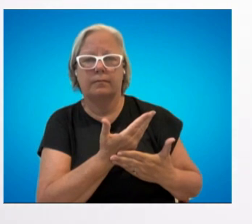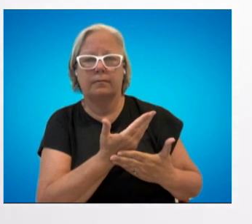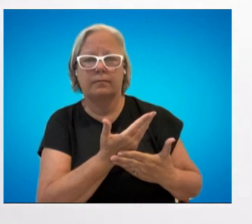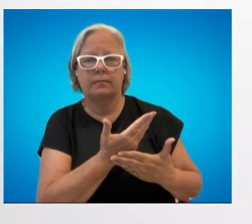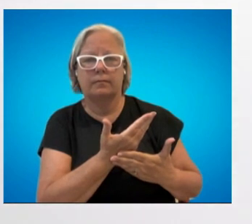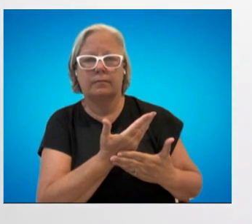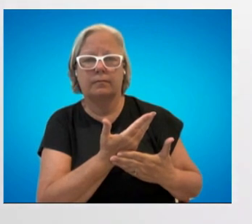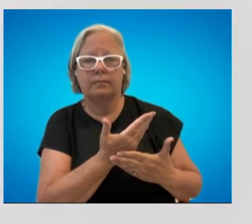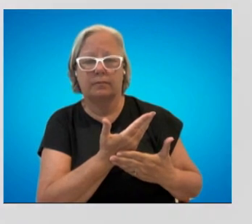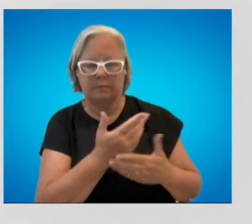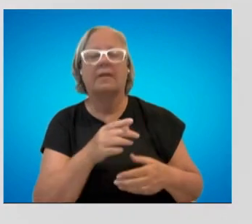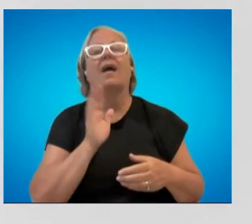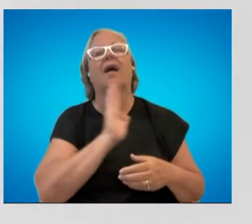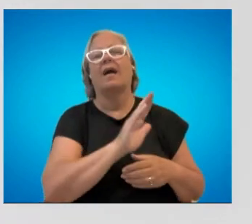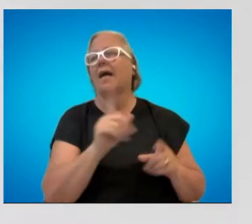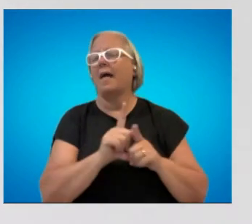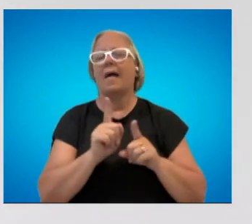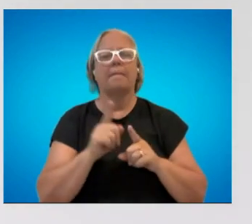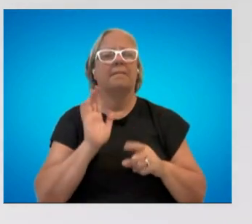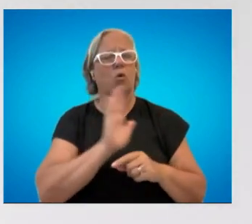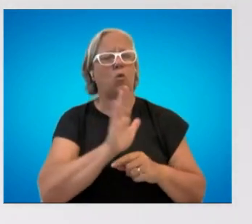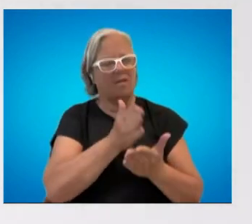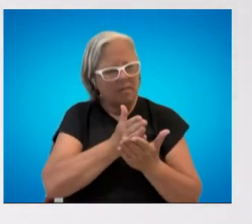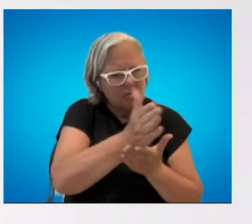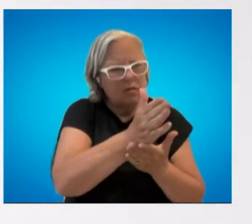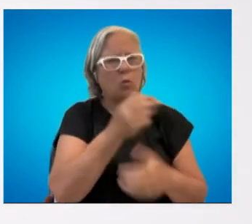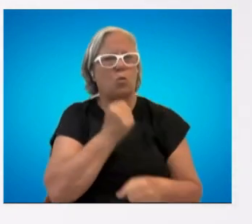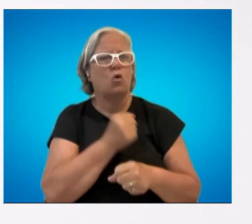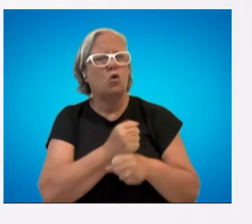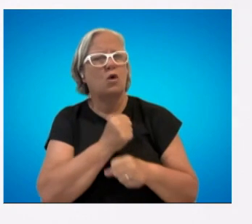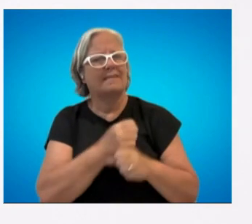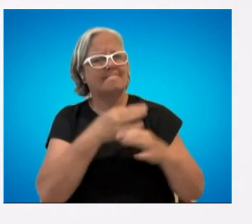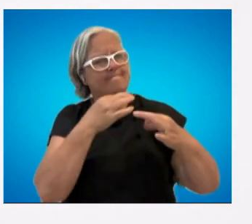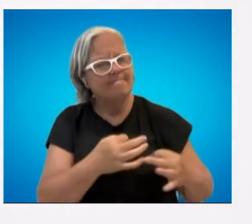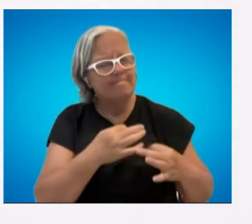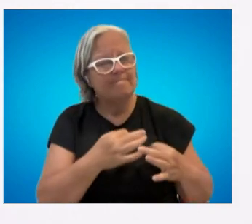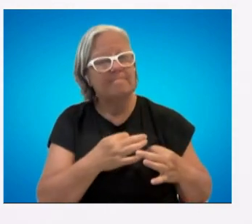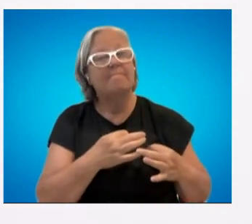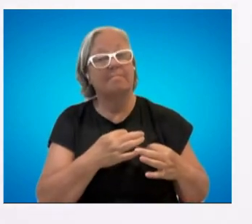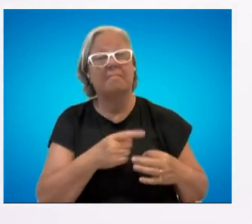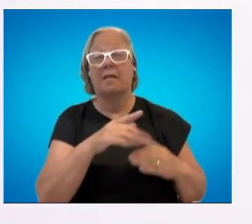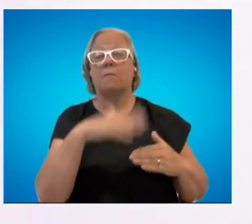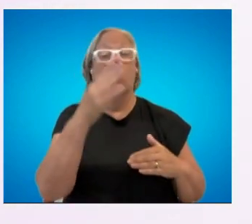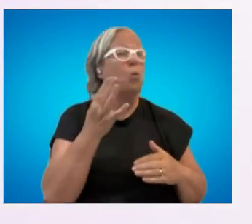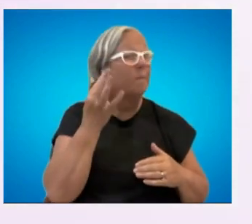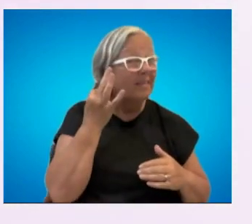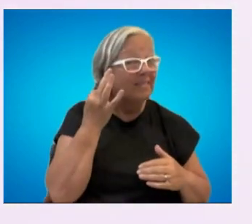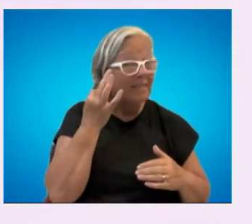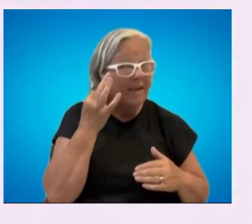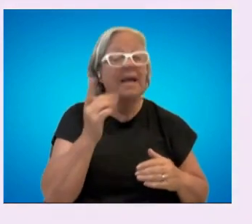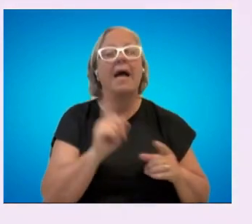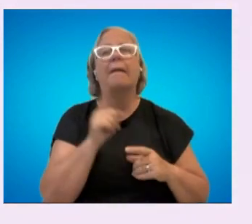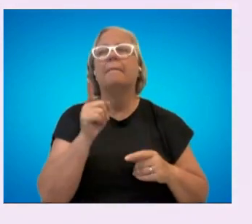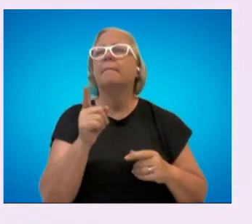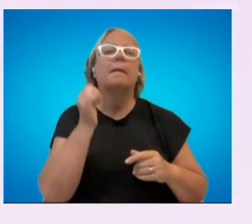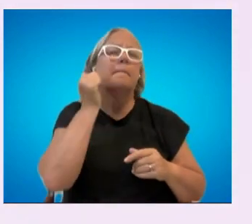men. We see that more women than men, especially mothers with young children, had to reduce their working